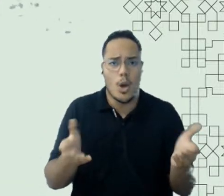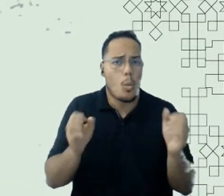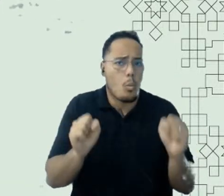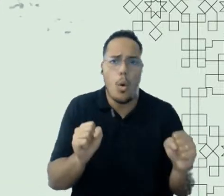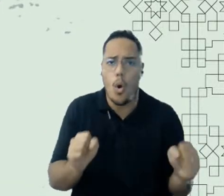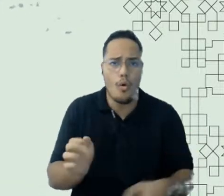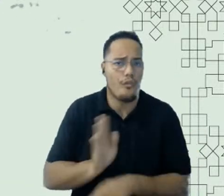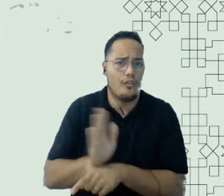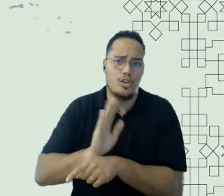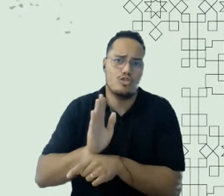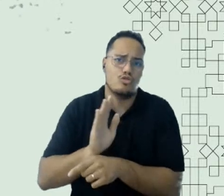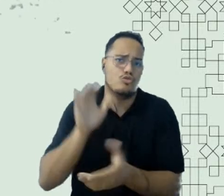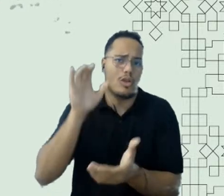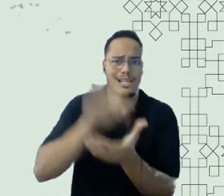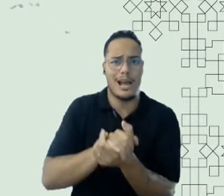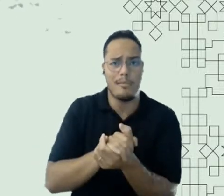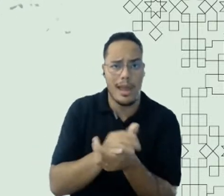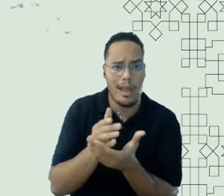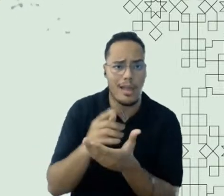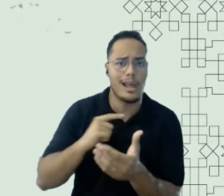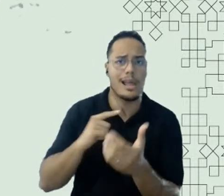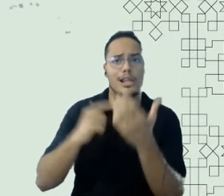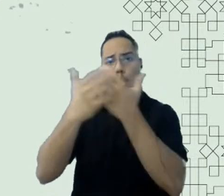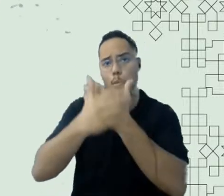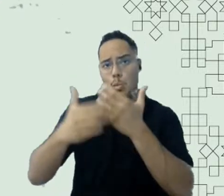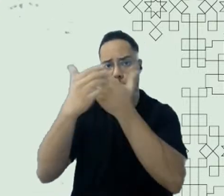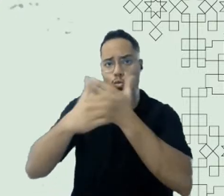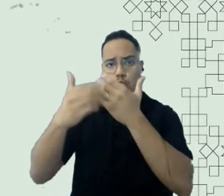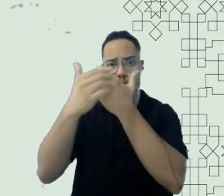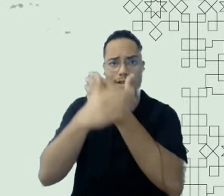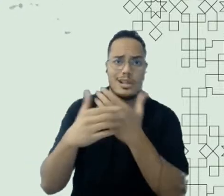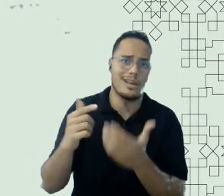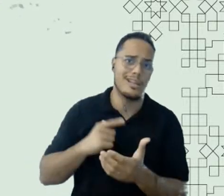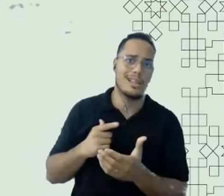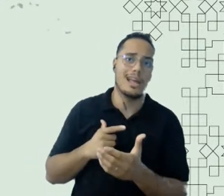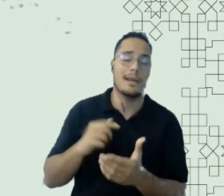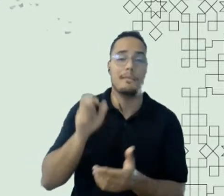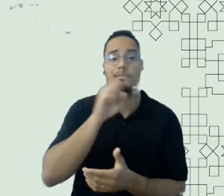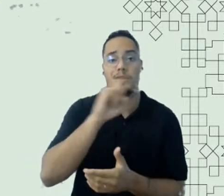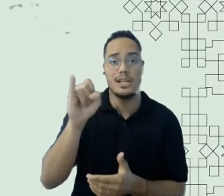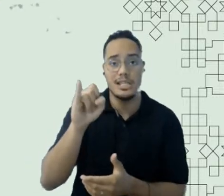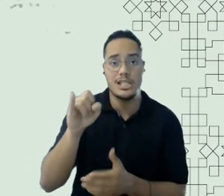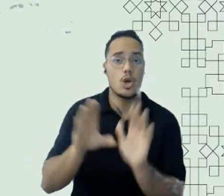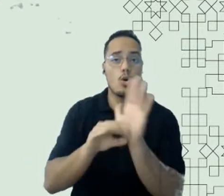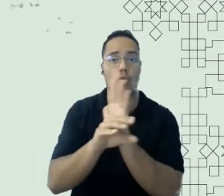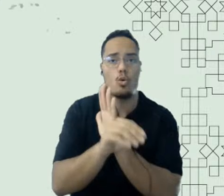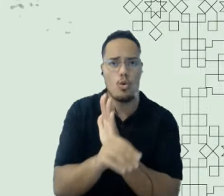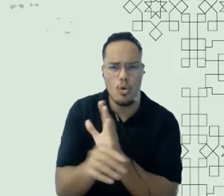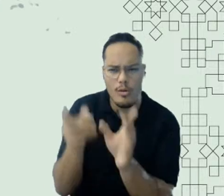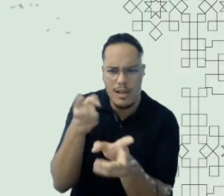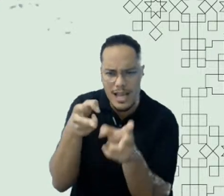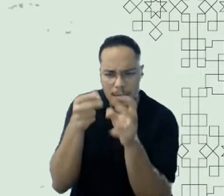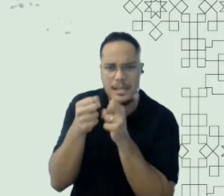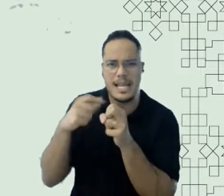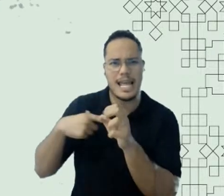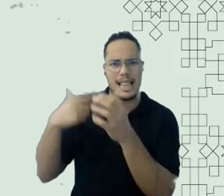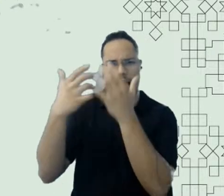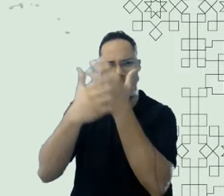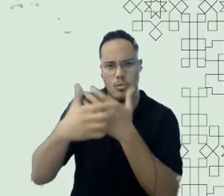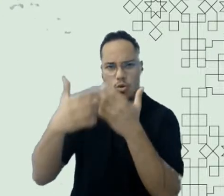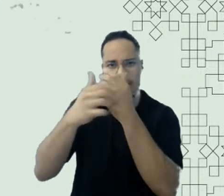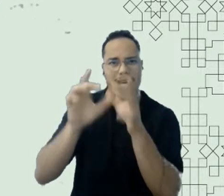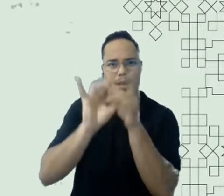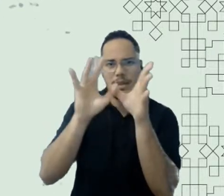the music will be identified by Google as not authorized, then you will not be able to share to the world